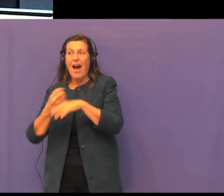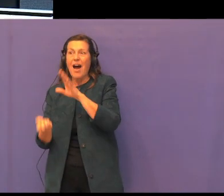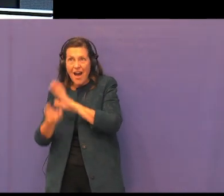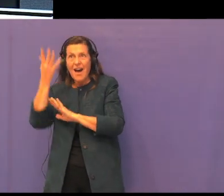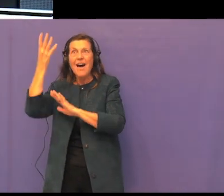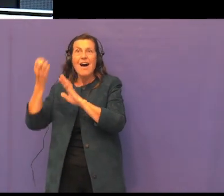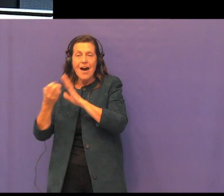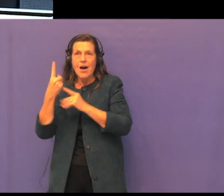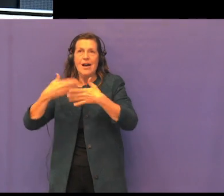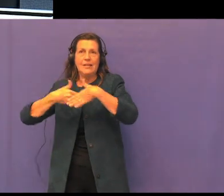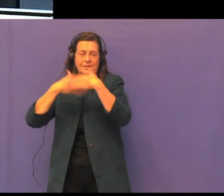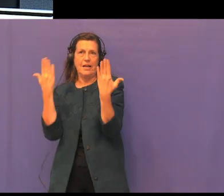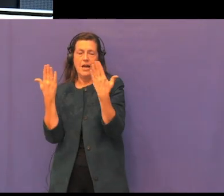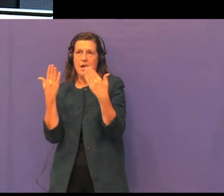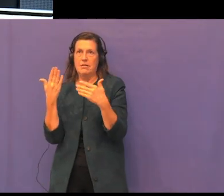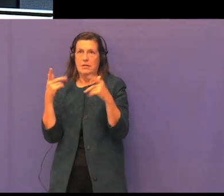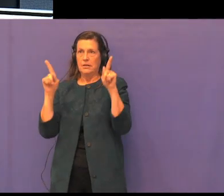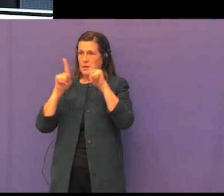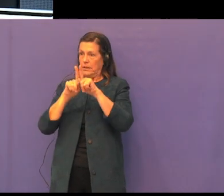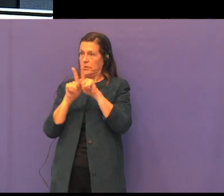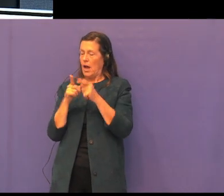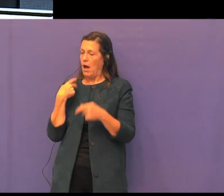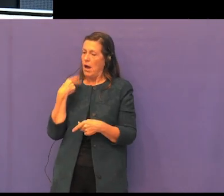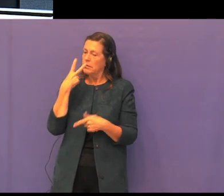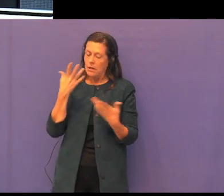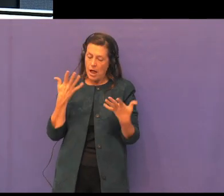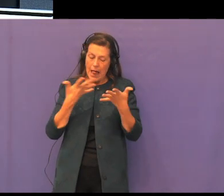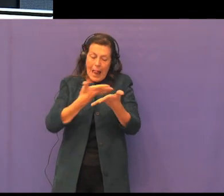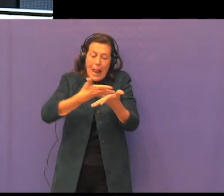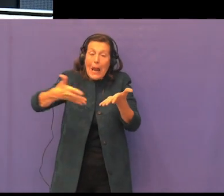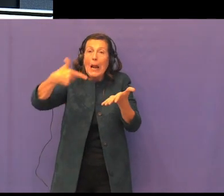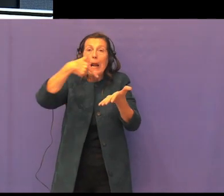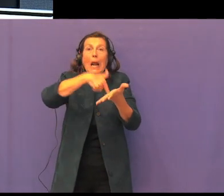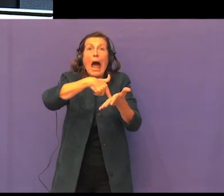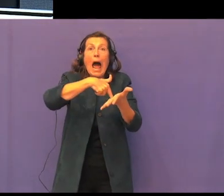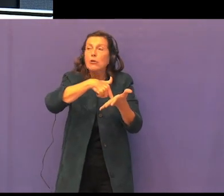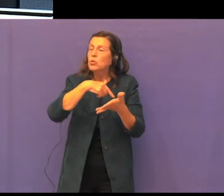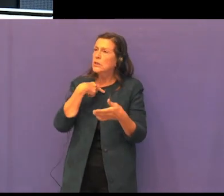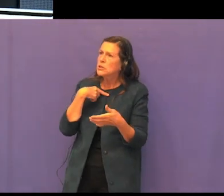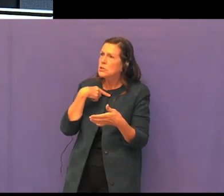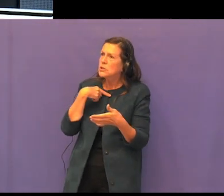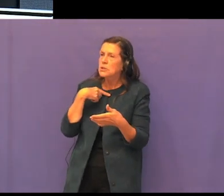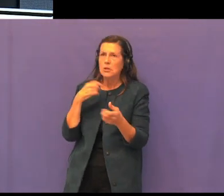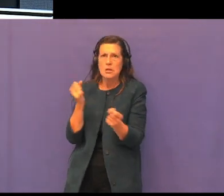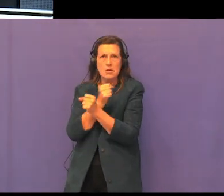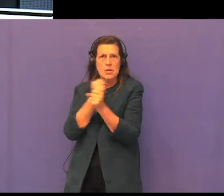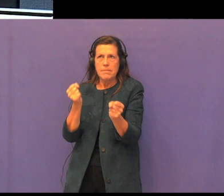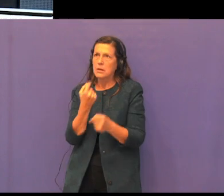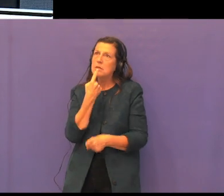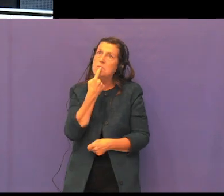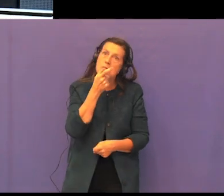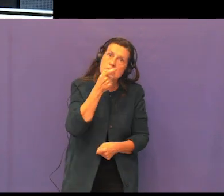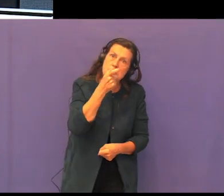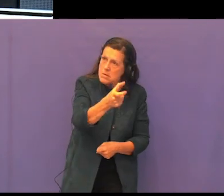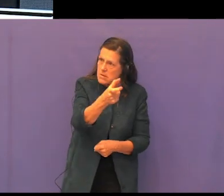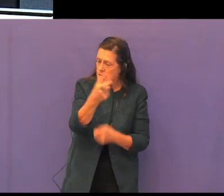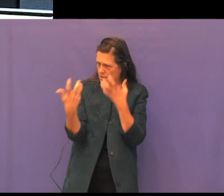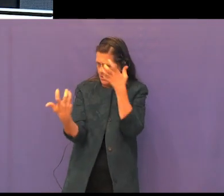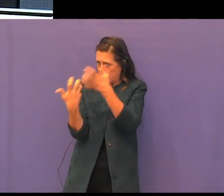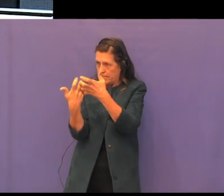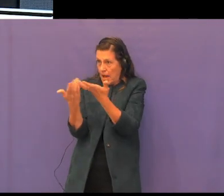encapsulate reality hang empty in the air, no longer applicable to anything. Textbooks are rendered